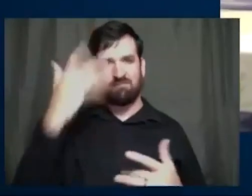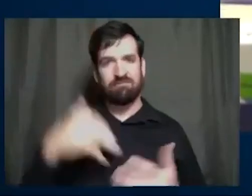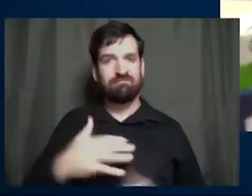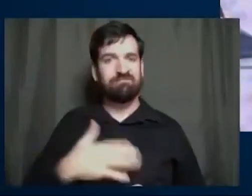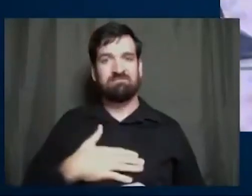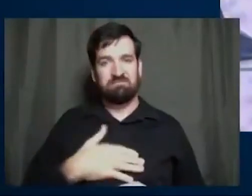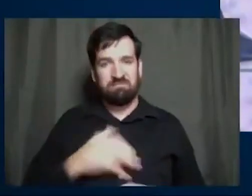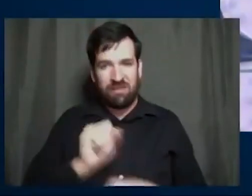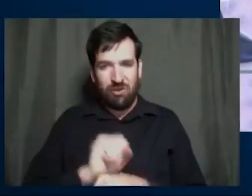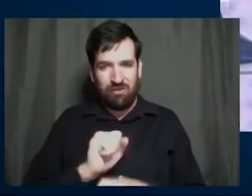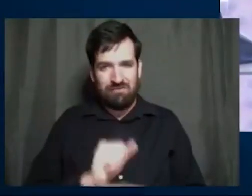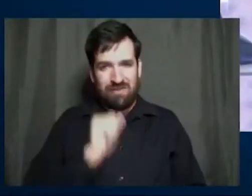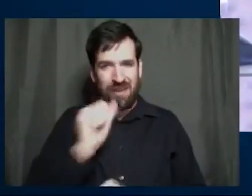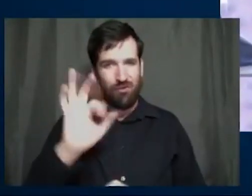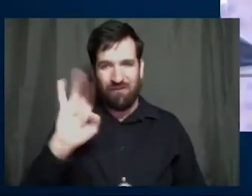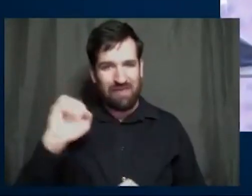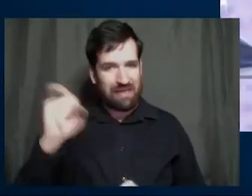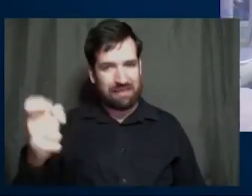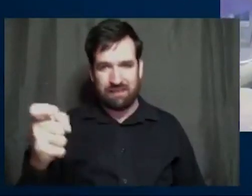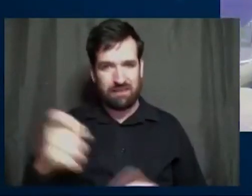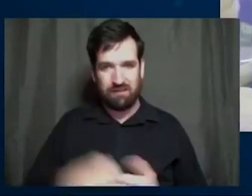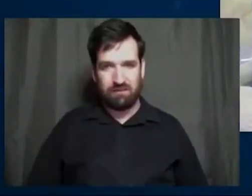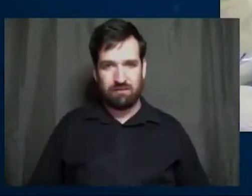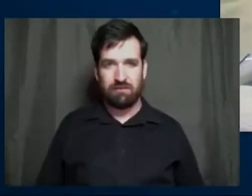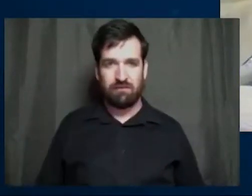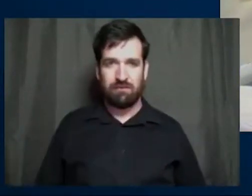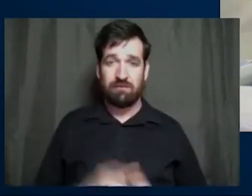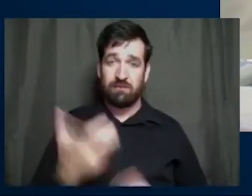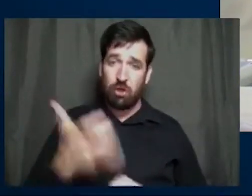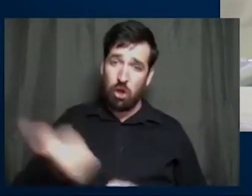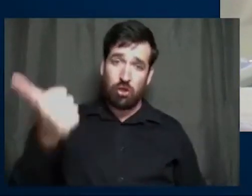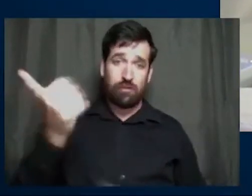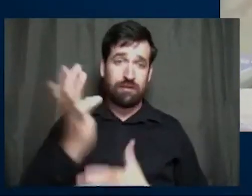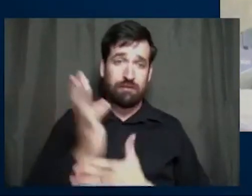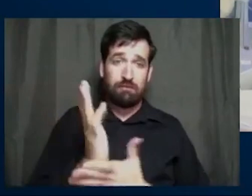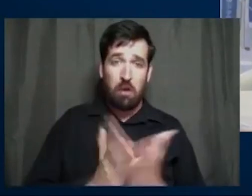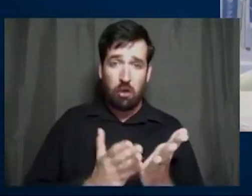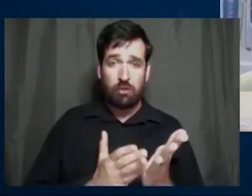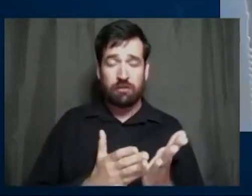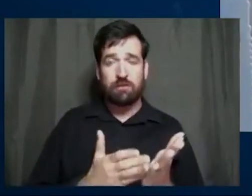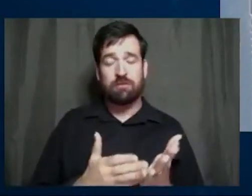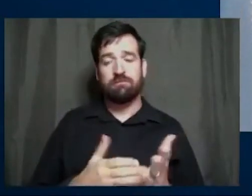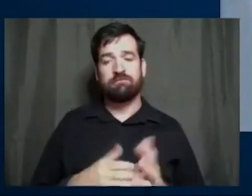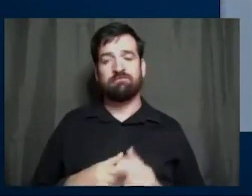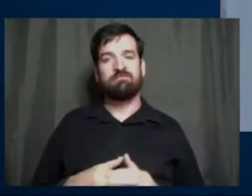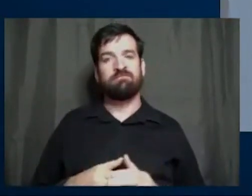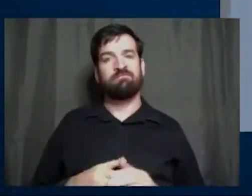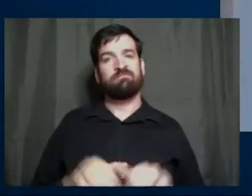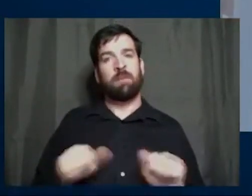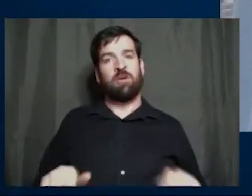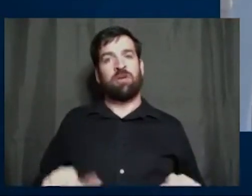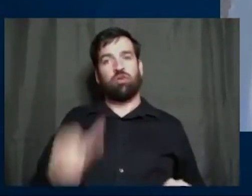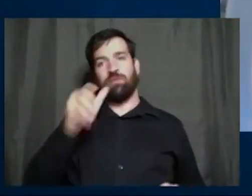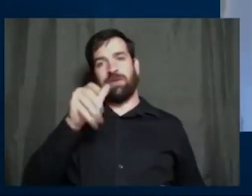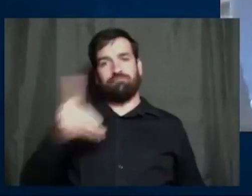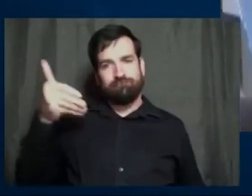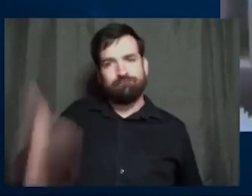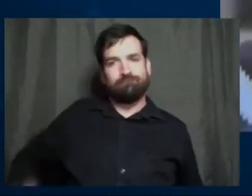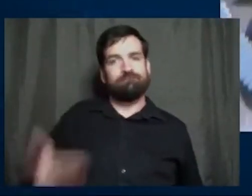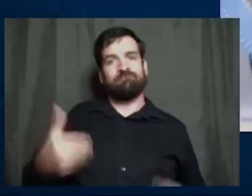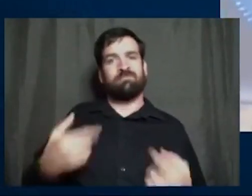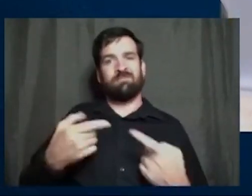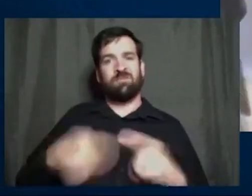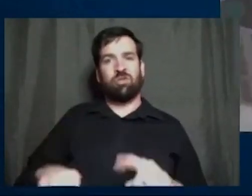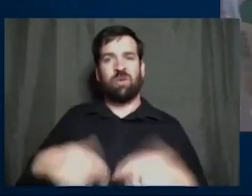things. The hardest part is that ability to be present in the midst of such heaviness and